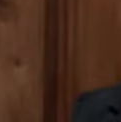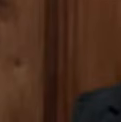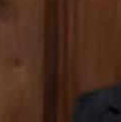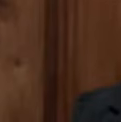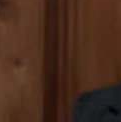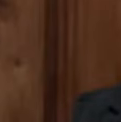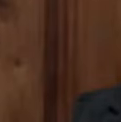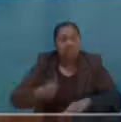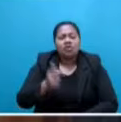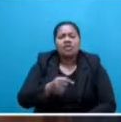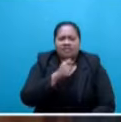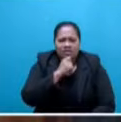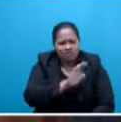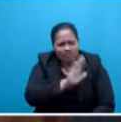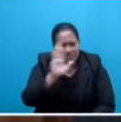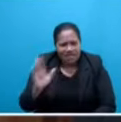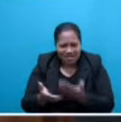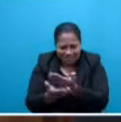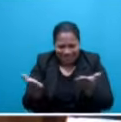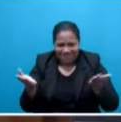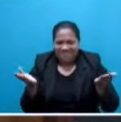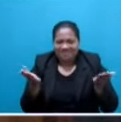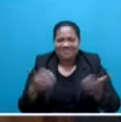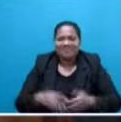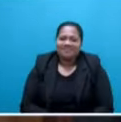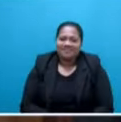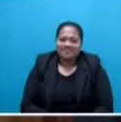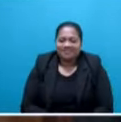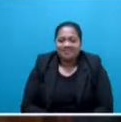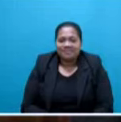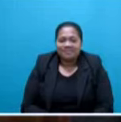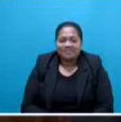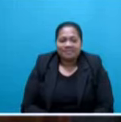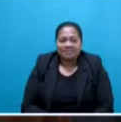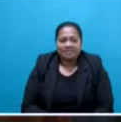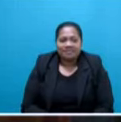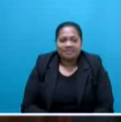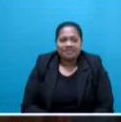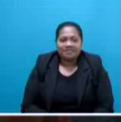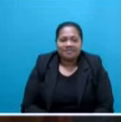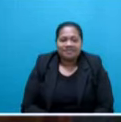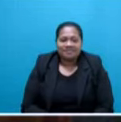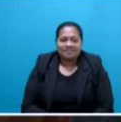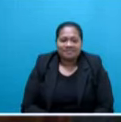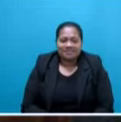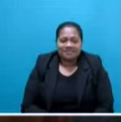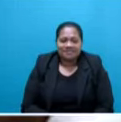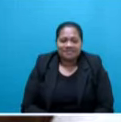good afternoon and Bula Vinaka to all. At the start of